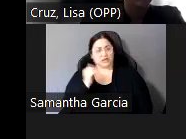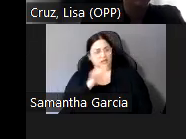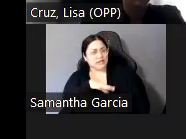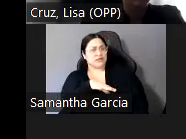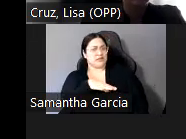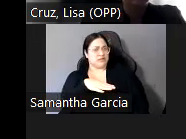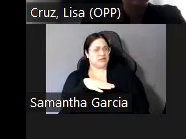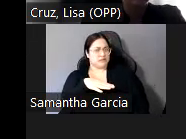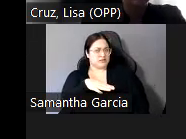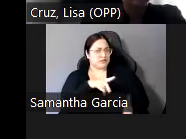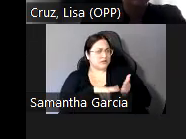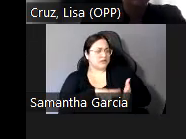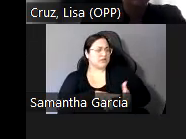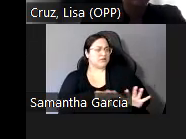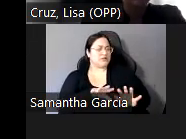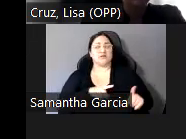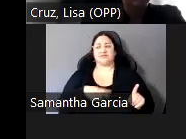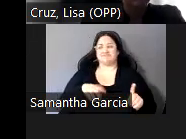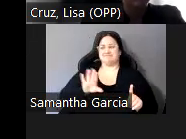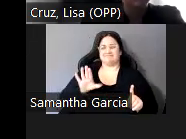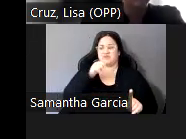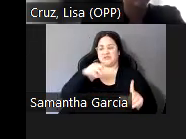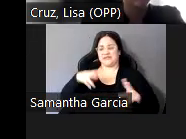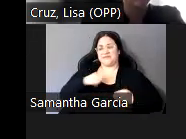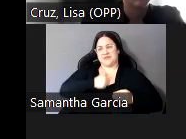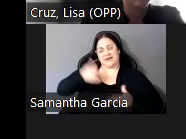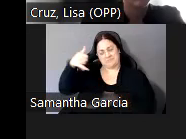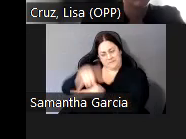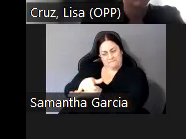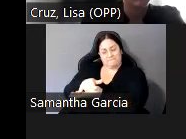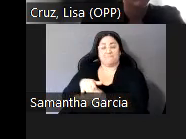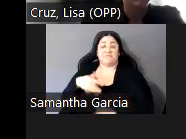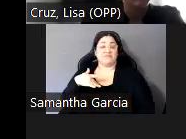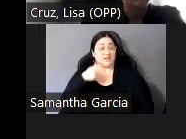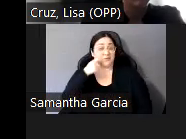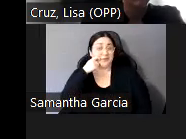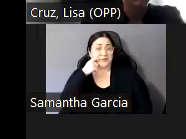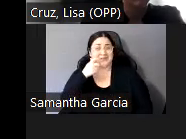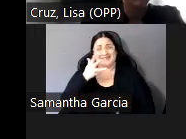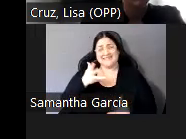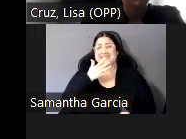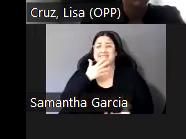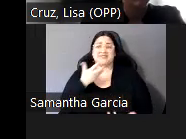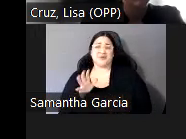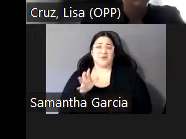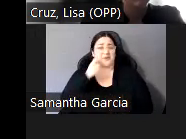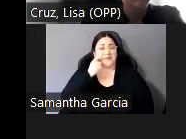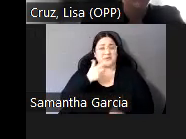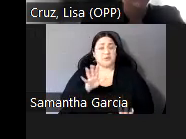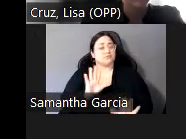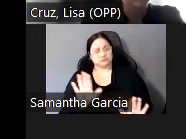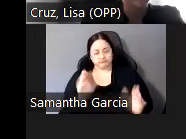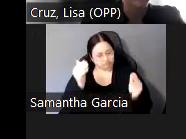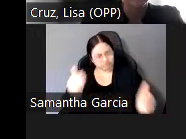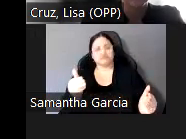it, hang up. Don't feel rude hanging up. And same with emails. Ignore the unsolicited emails as well. Yeah,